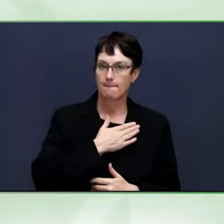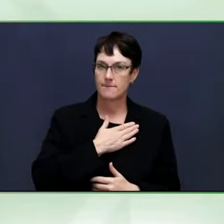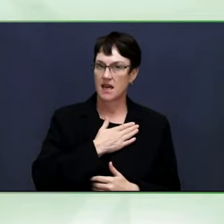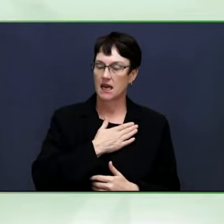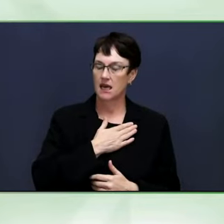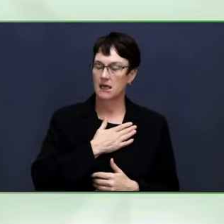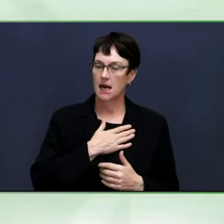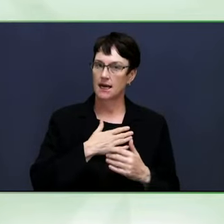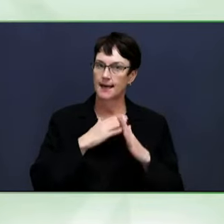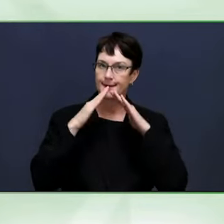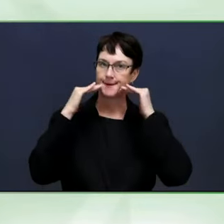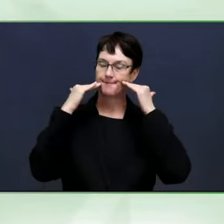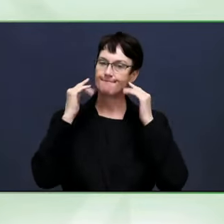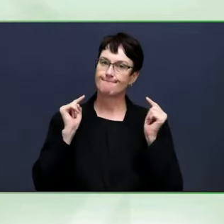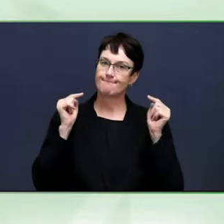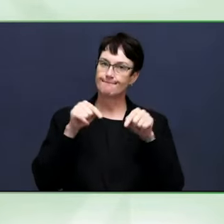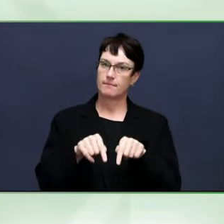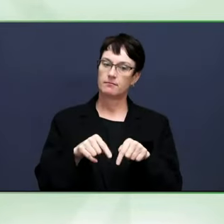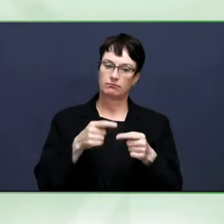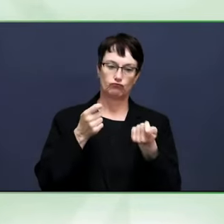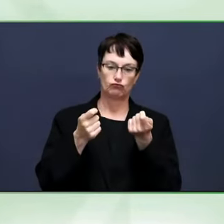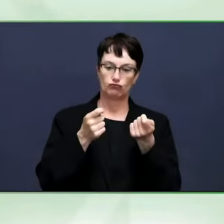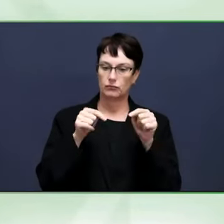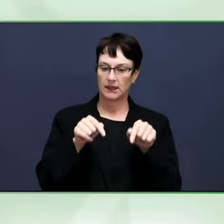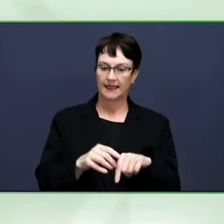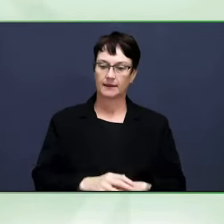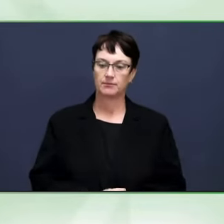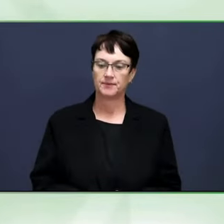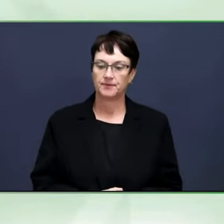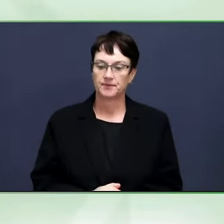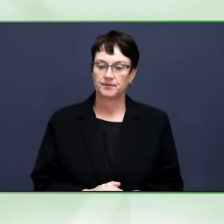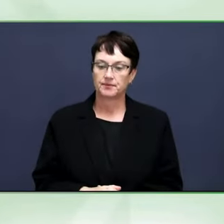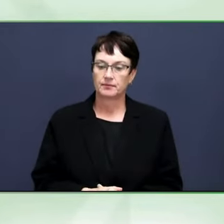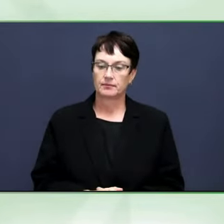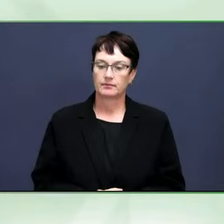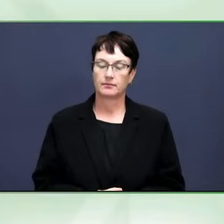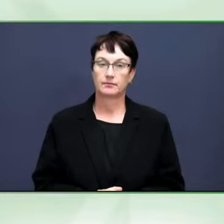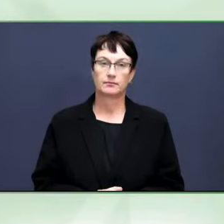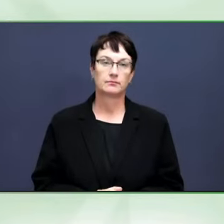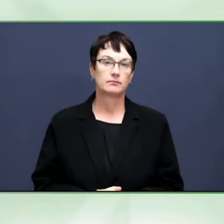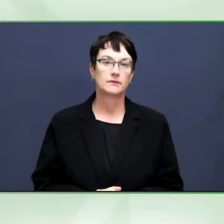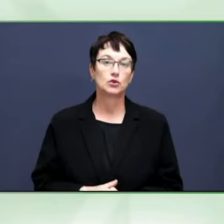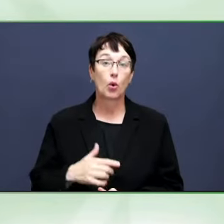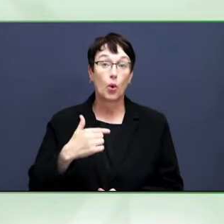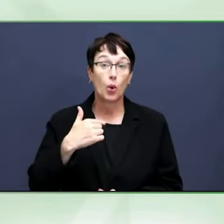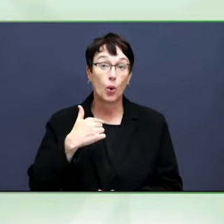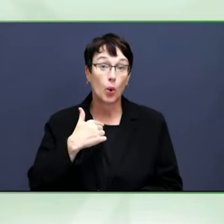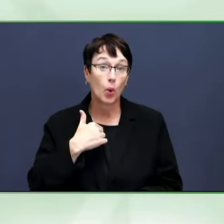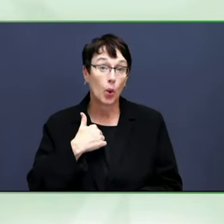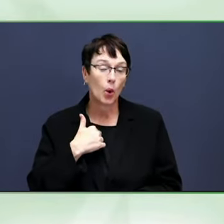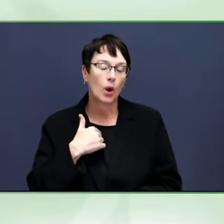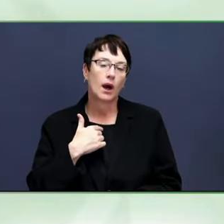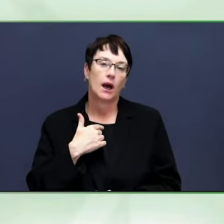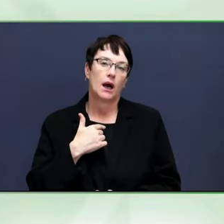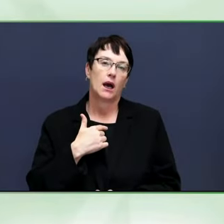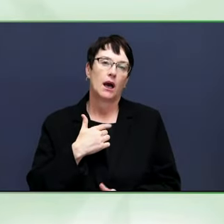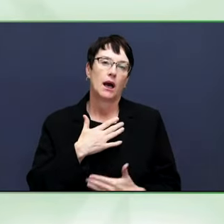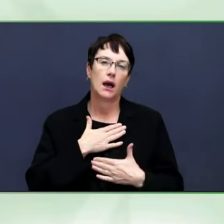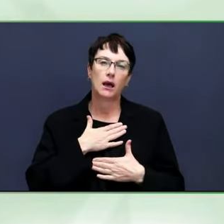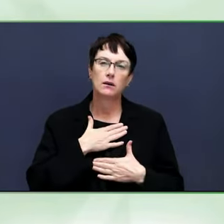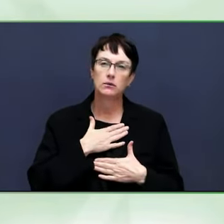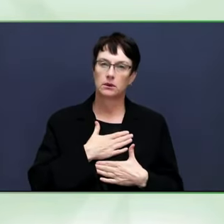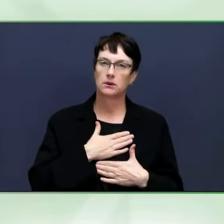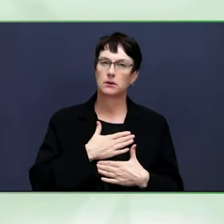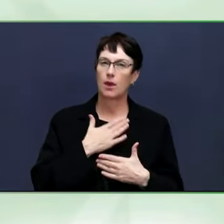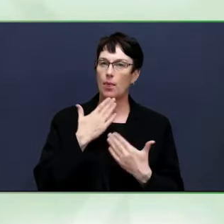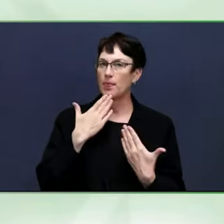think the topic on how we establish and how we promote inclusive educational systems in our countries is